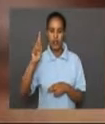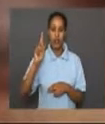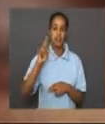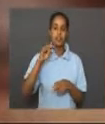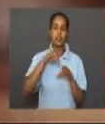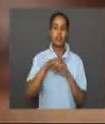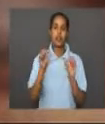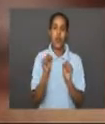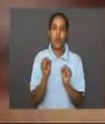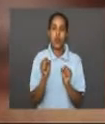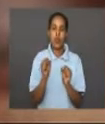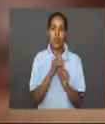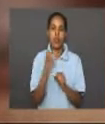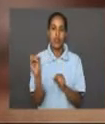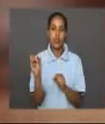about tin.